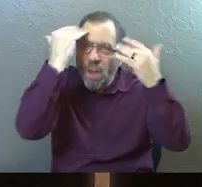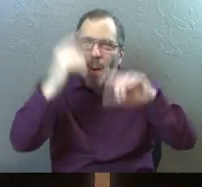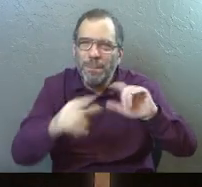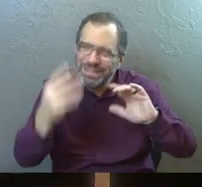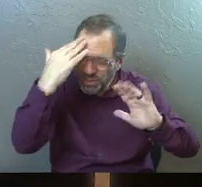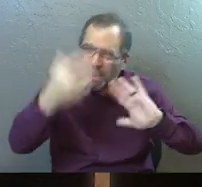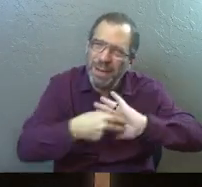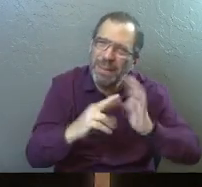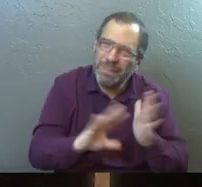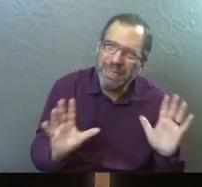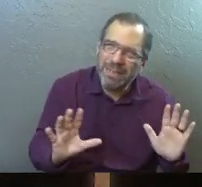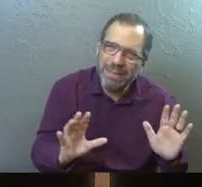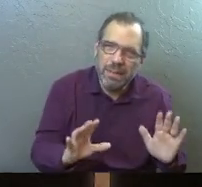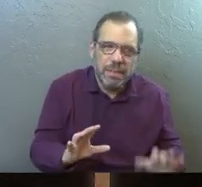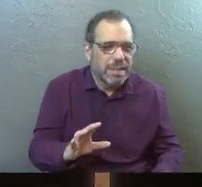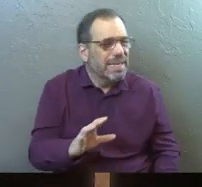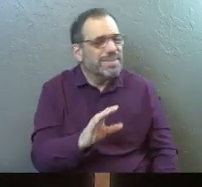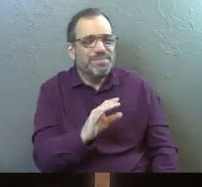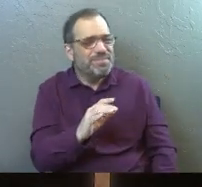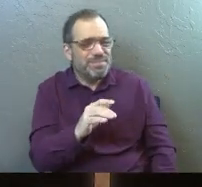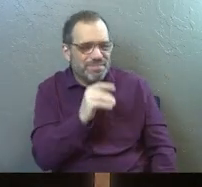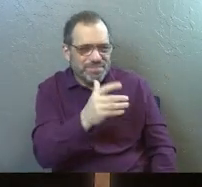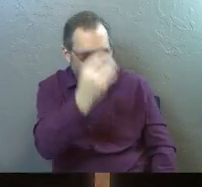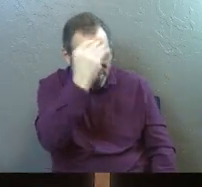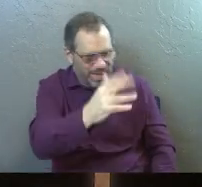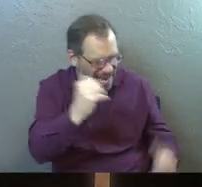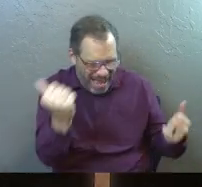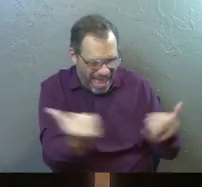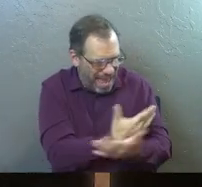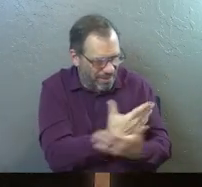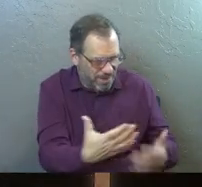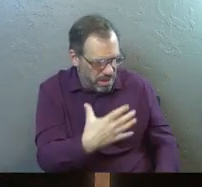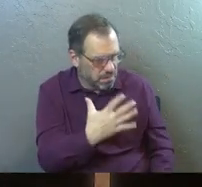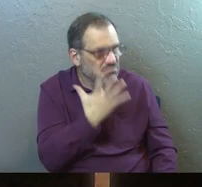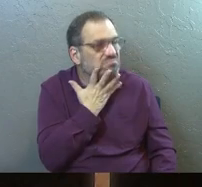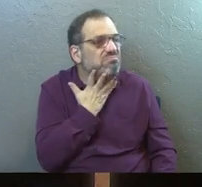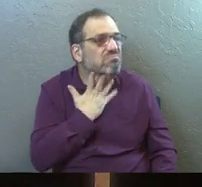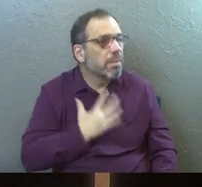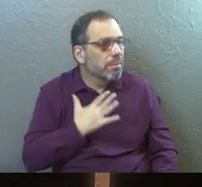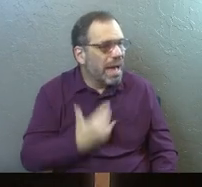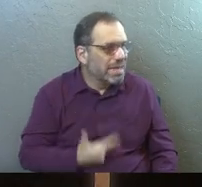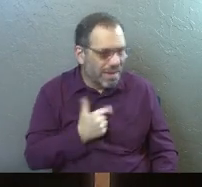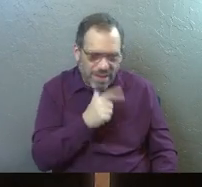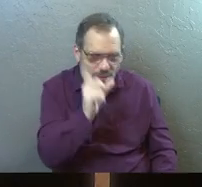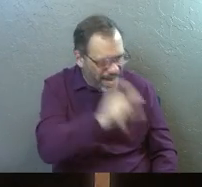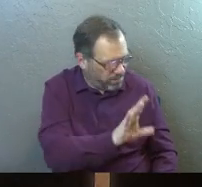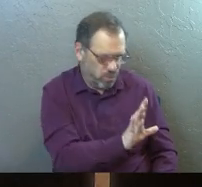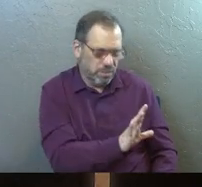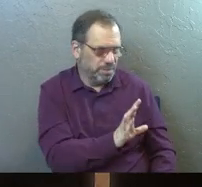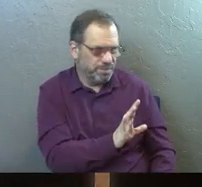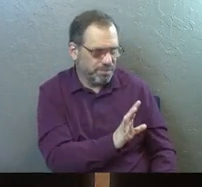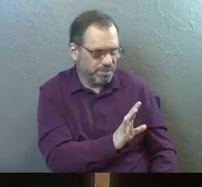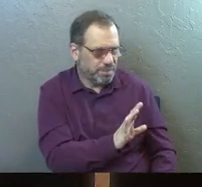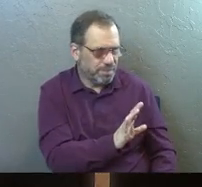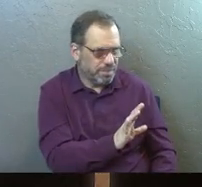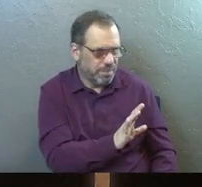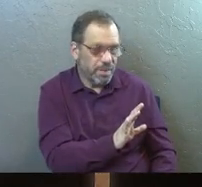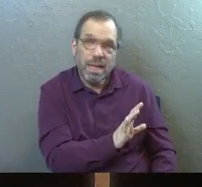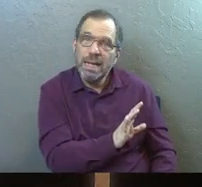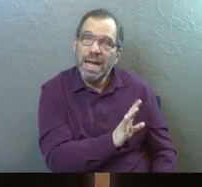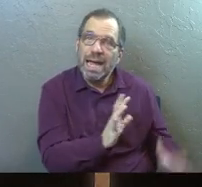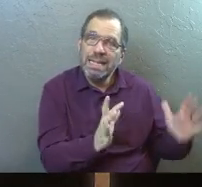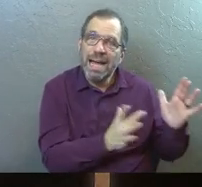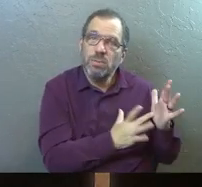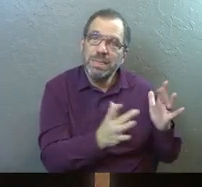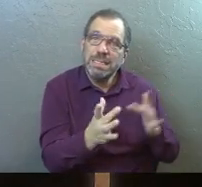you know what I'm saying. I don't have to obey every single appetite in my life. And that's what Jesus